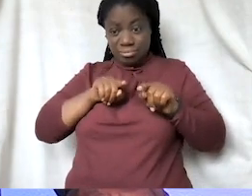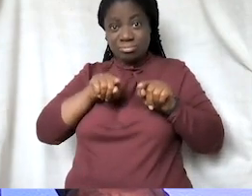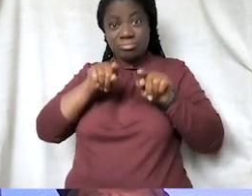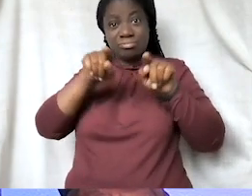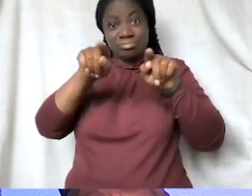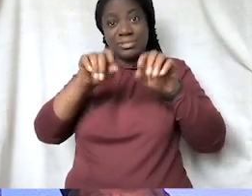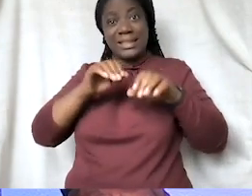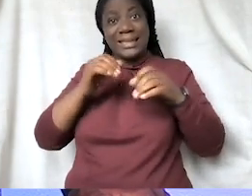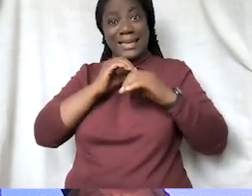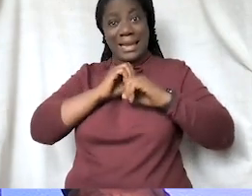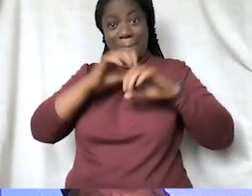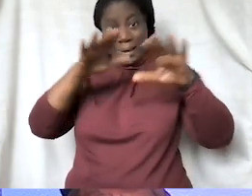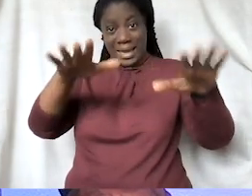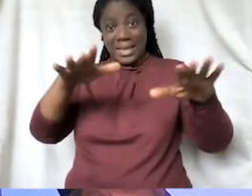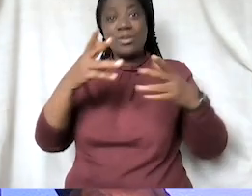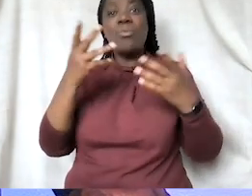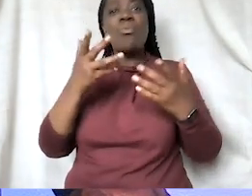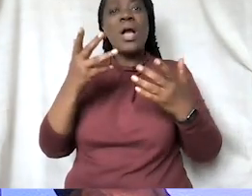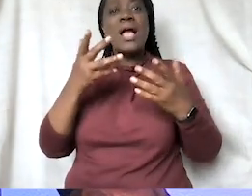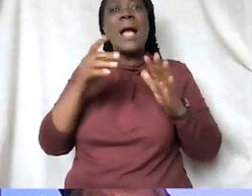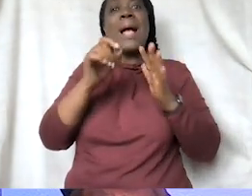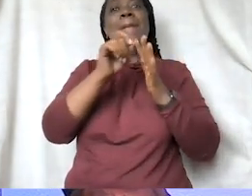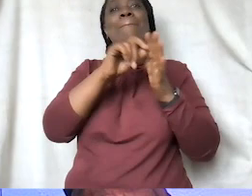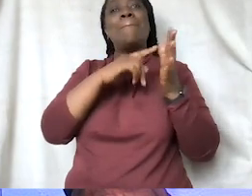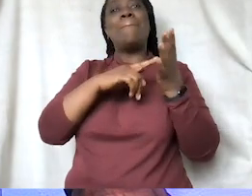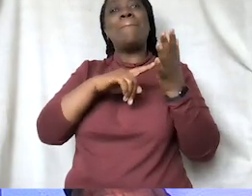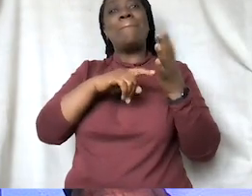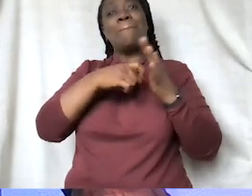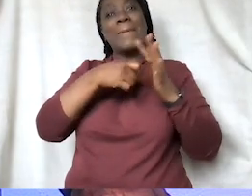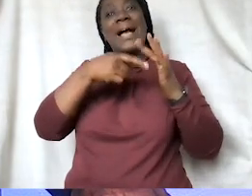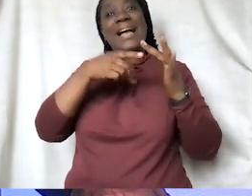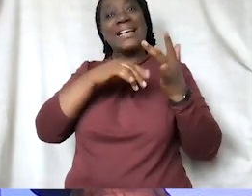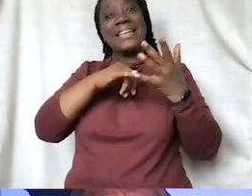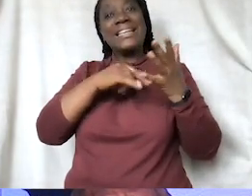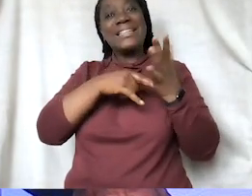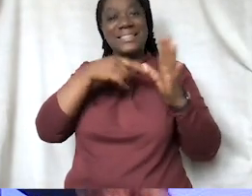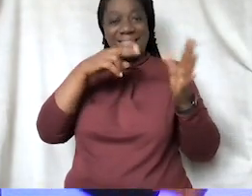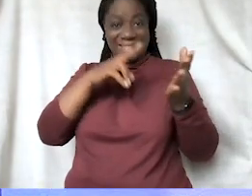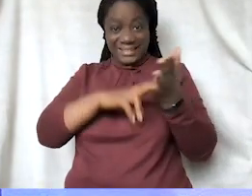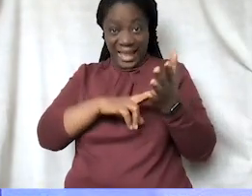with our sister field in Pakistan. And thus, come the 5th,